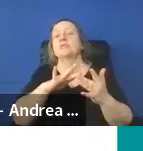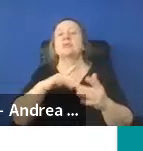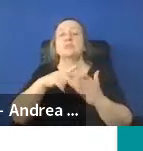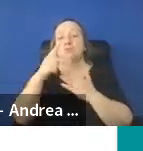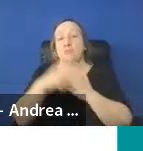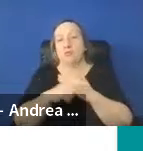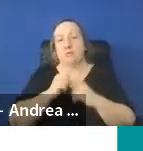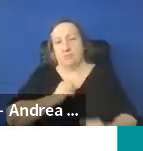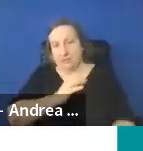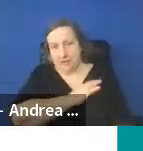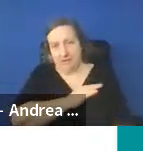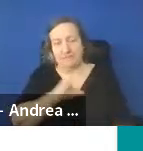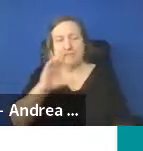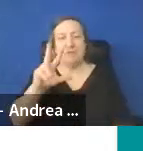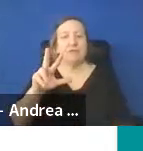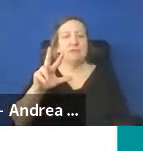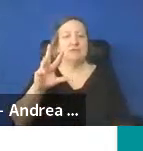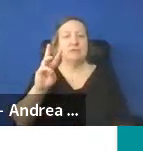staff at